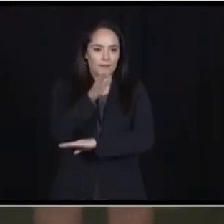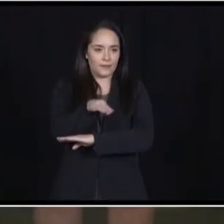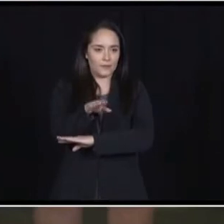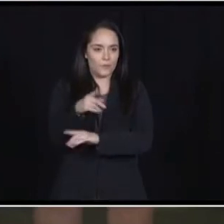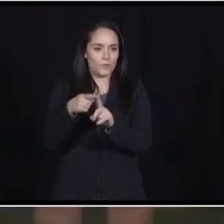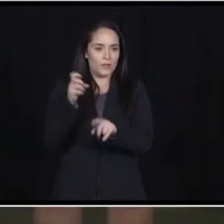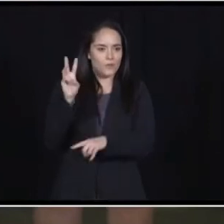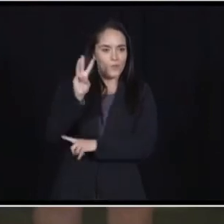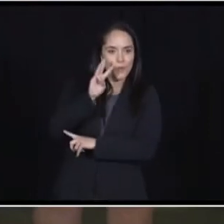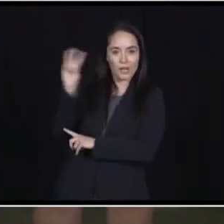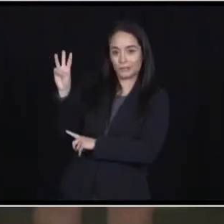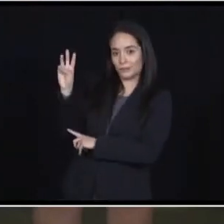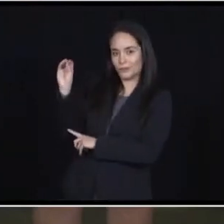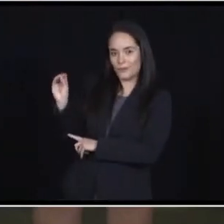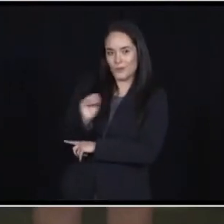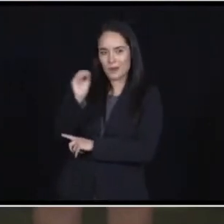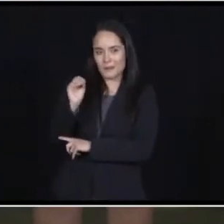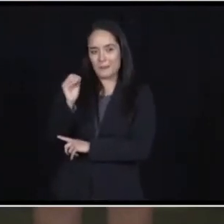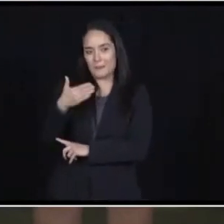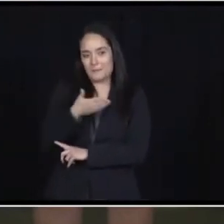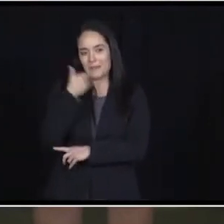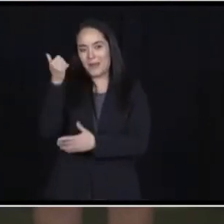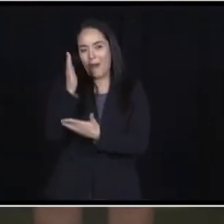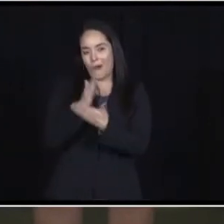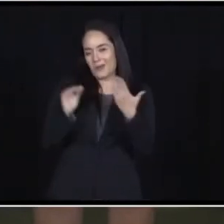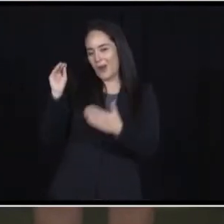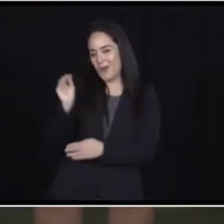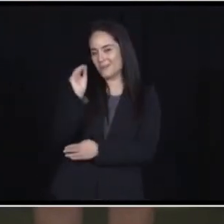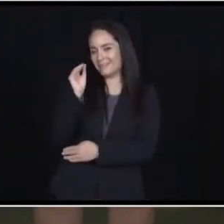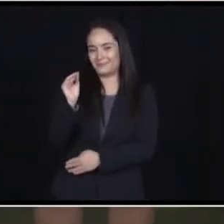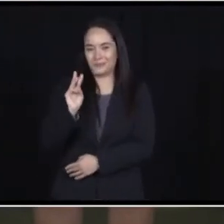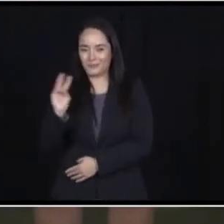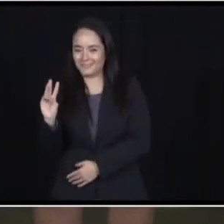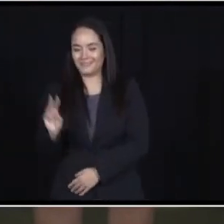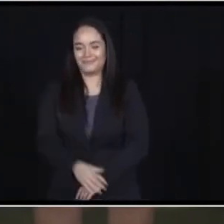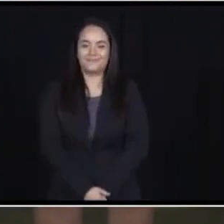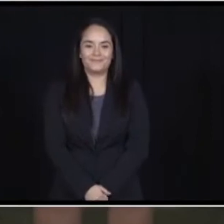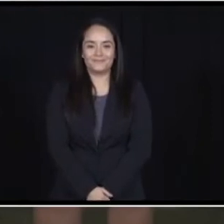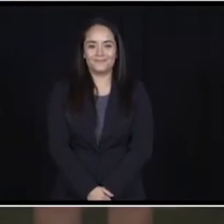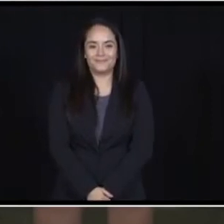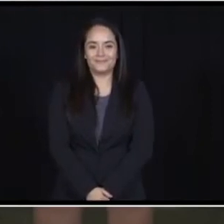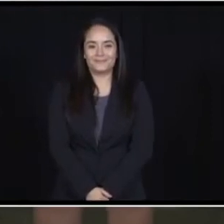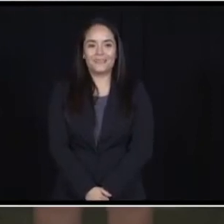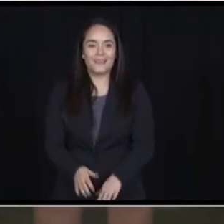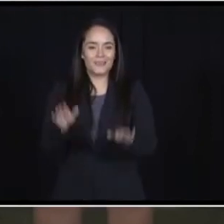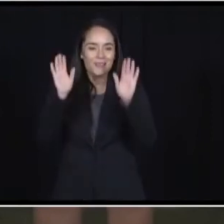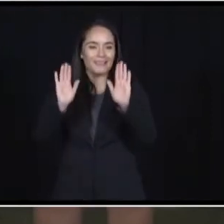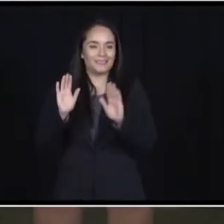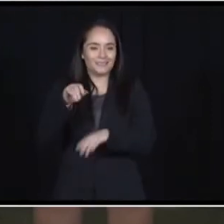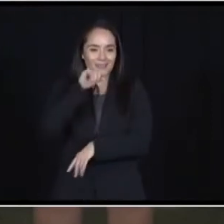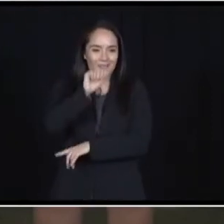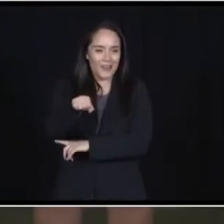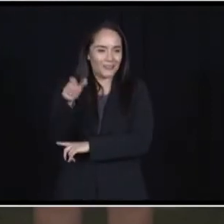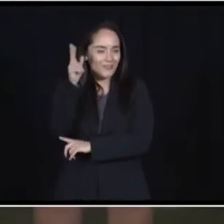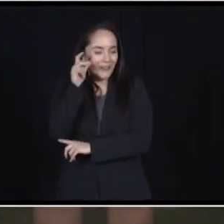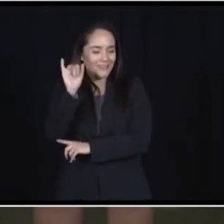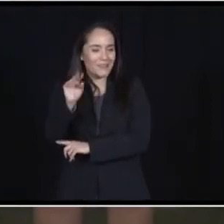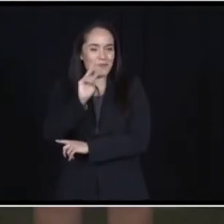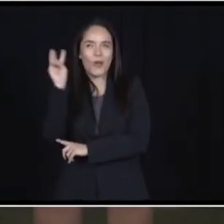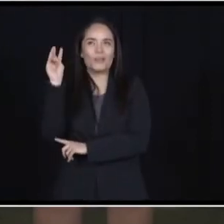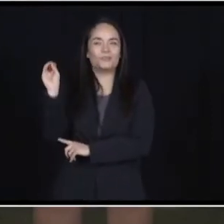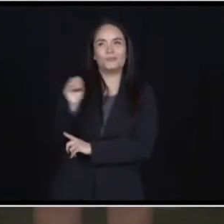best part of the province, Premier. Great. Always good to hear from the folks in Western Ontario. Now, this announcement